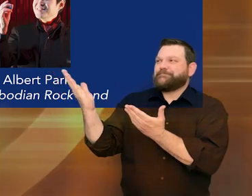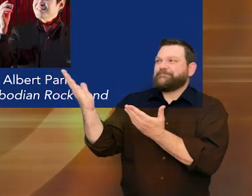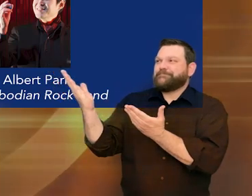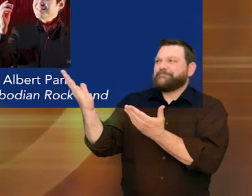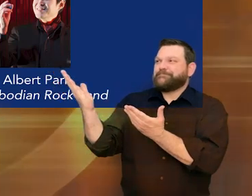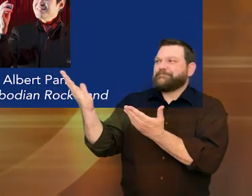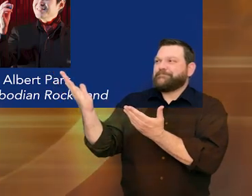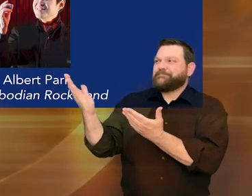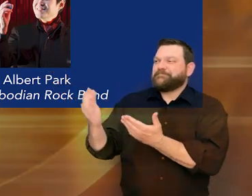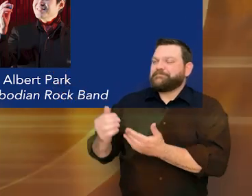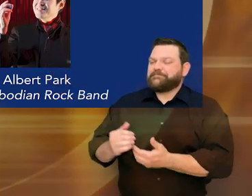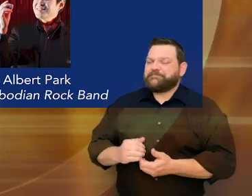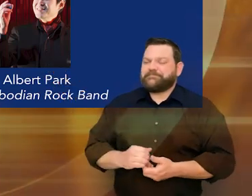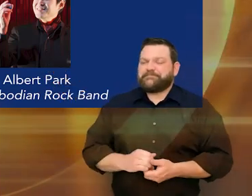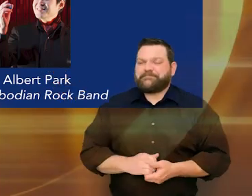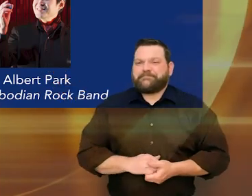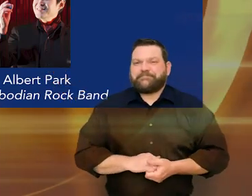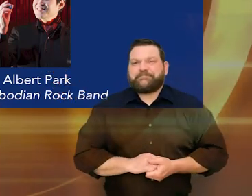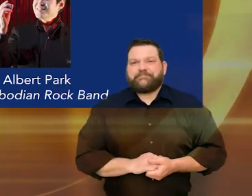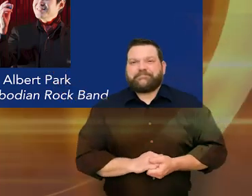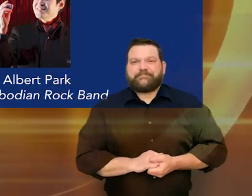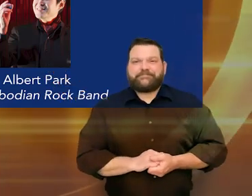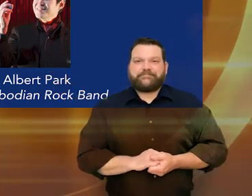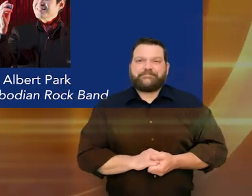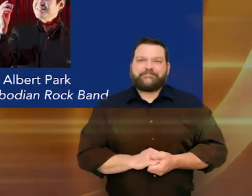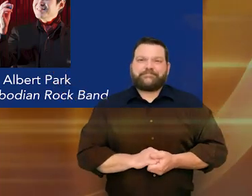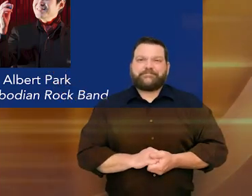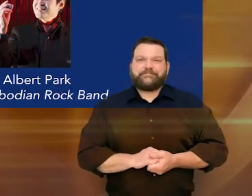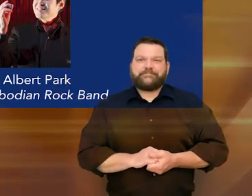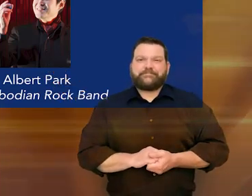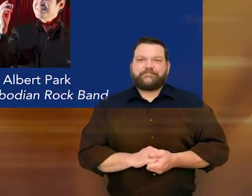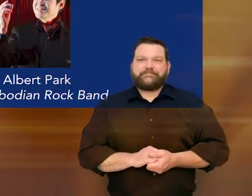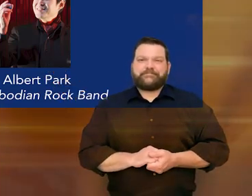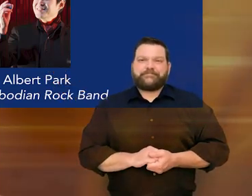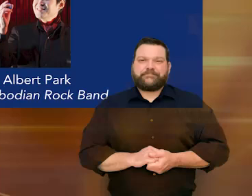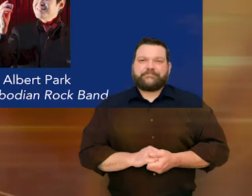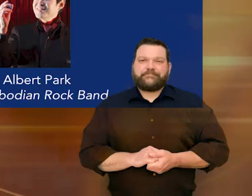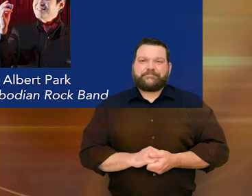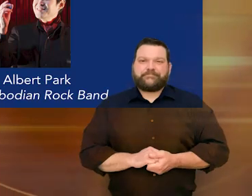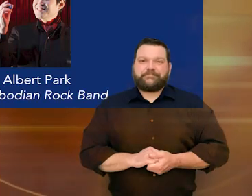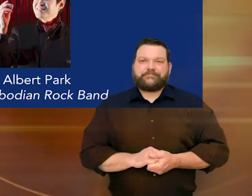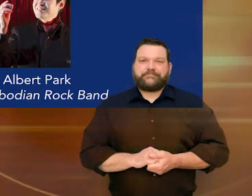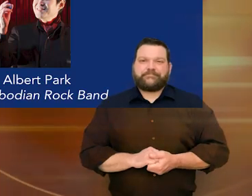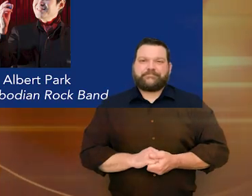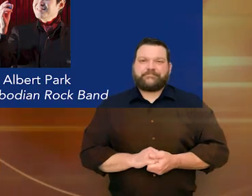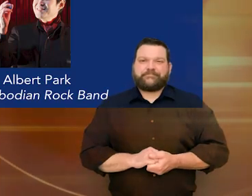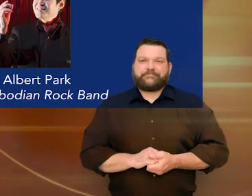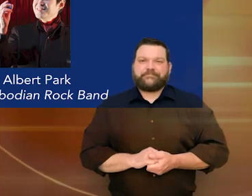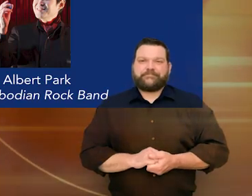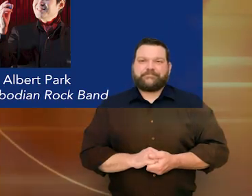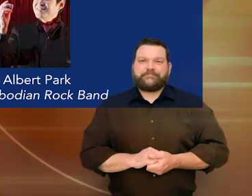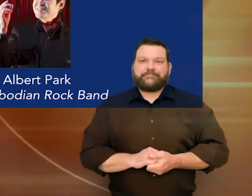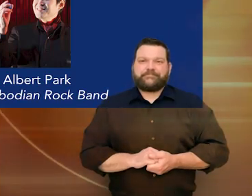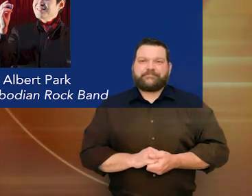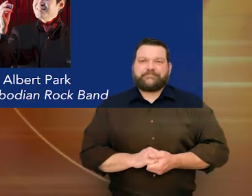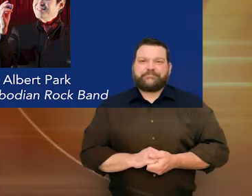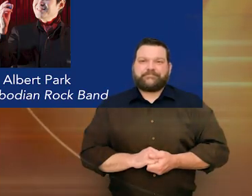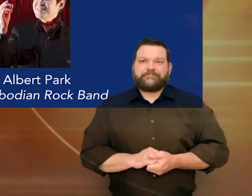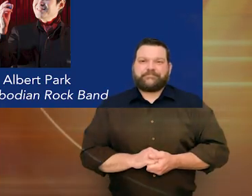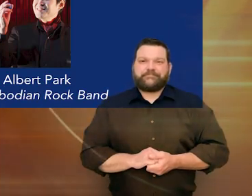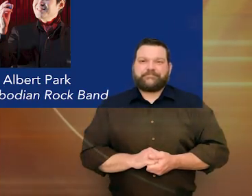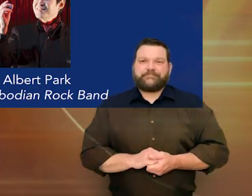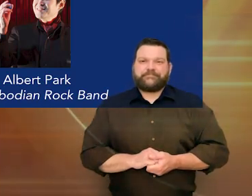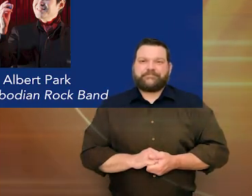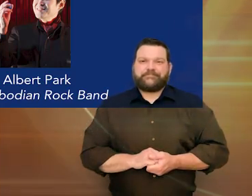Company, Kadaj Bennett for Passover, Speakeasy Stage Company and the Front Porch Arts Collective,